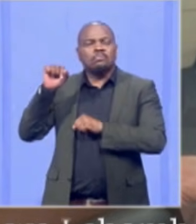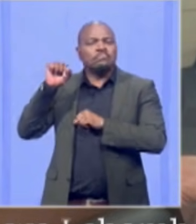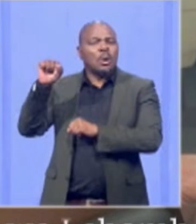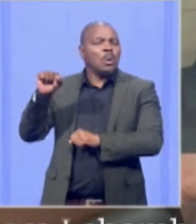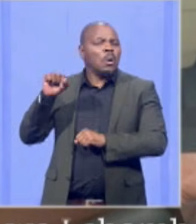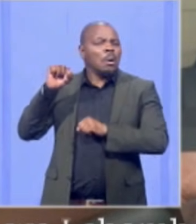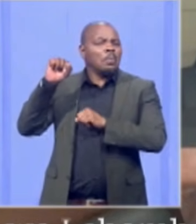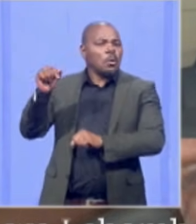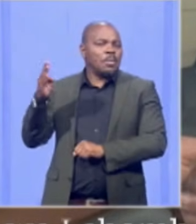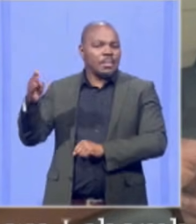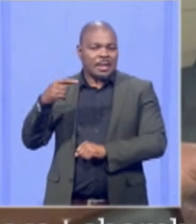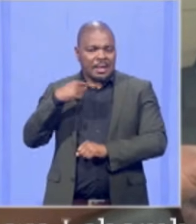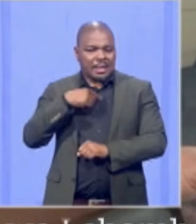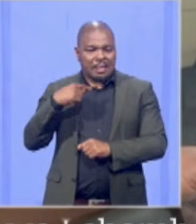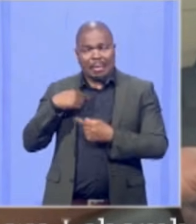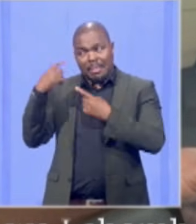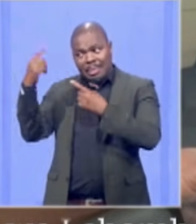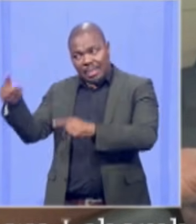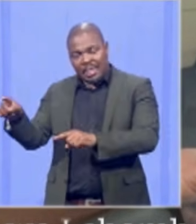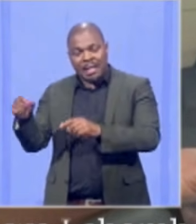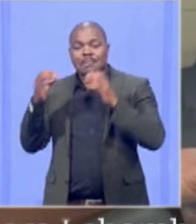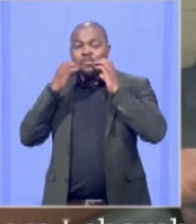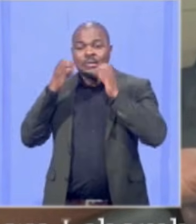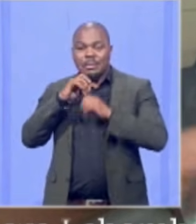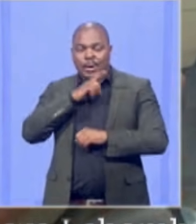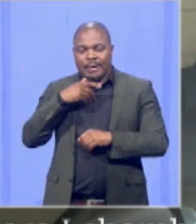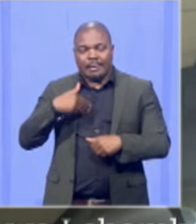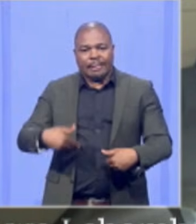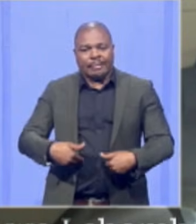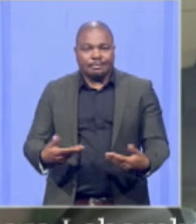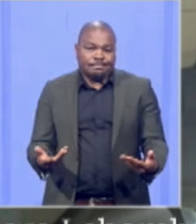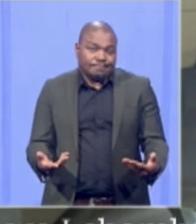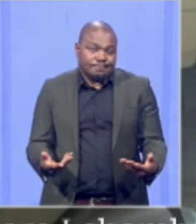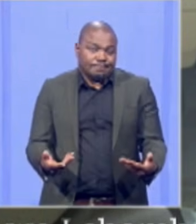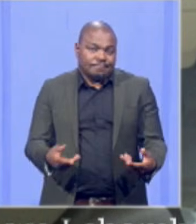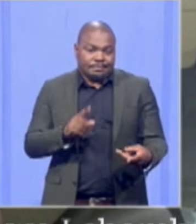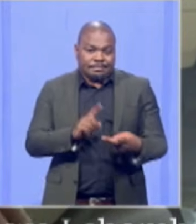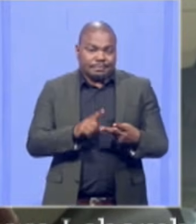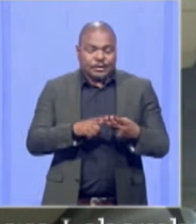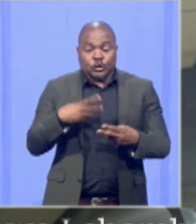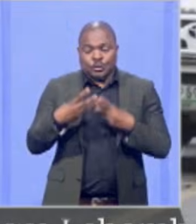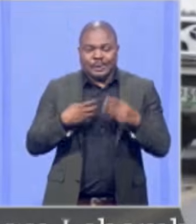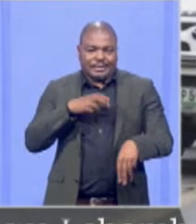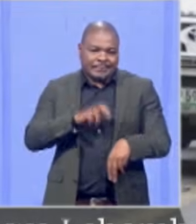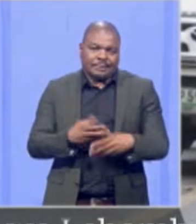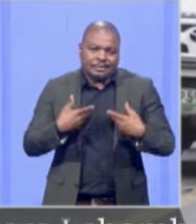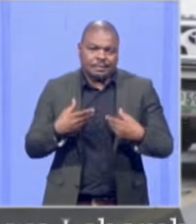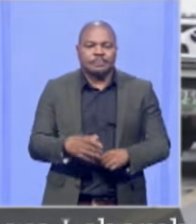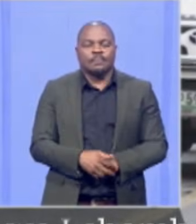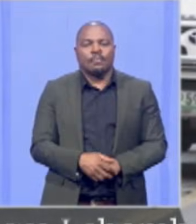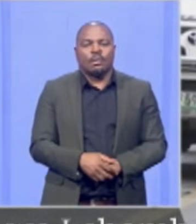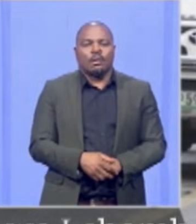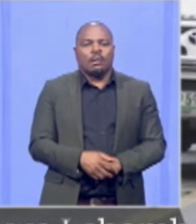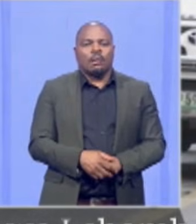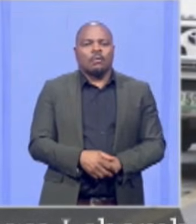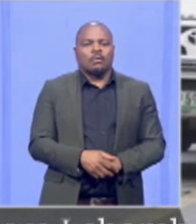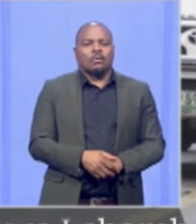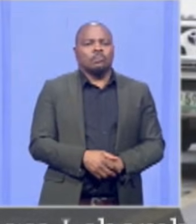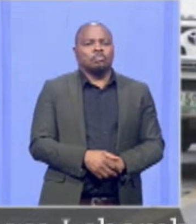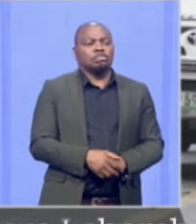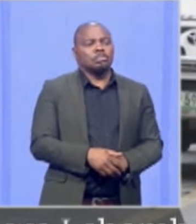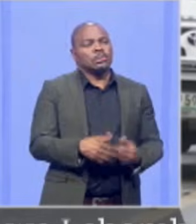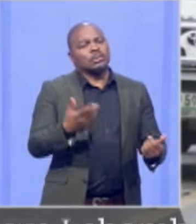am only going to Mozambique because I am hungry and I need this job. Khabagare go tlhatlhobiwa le